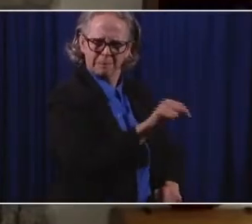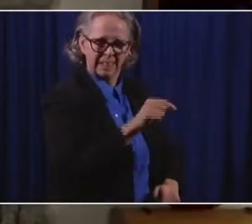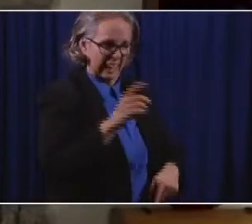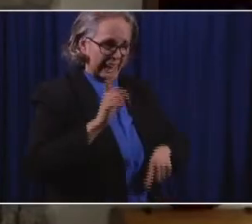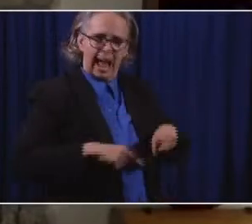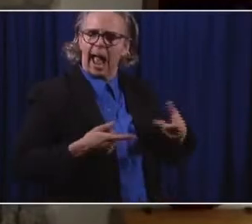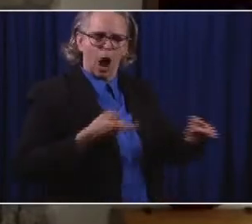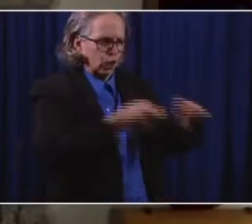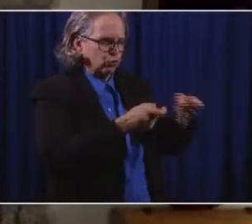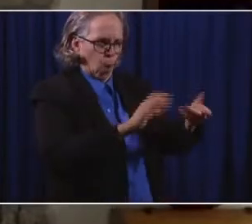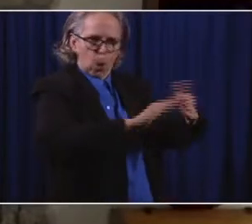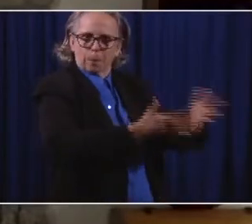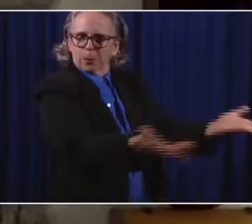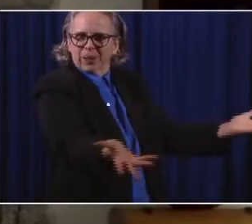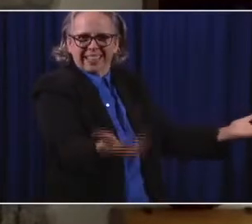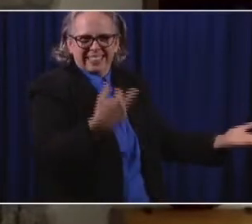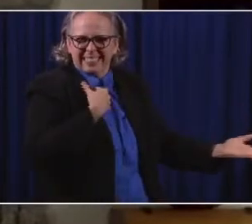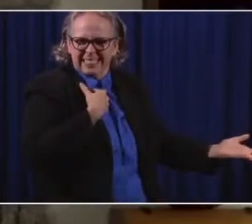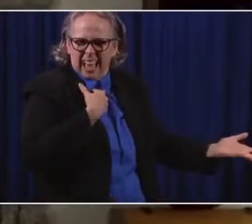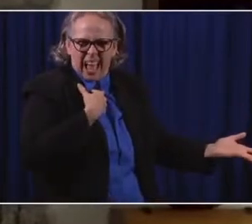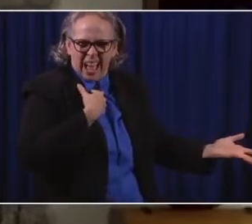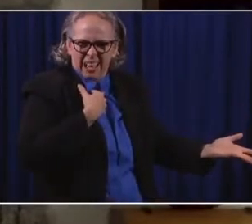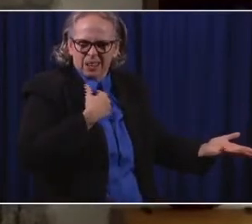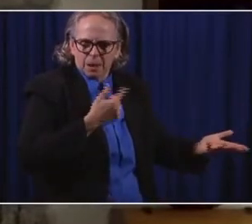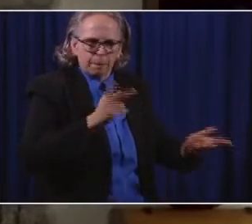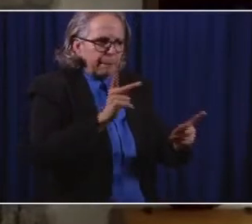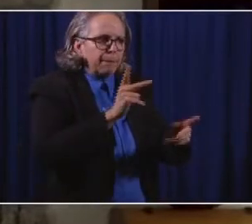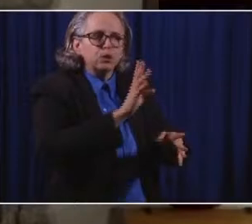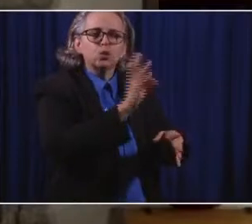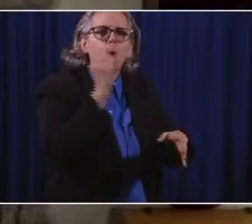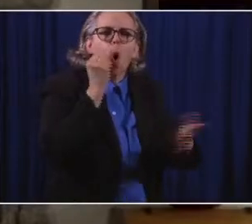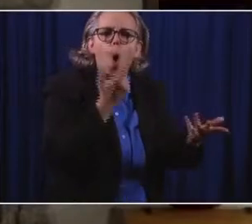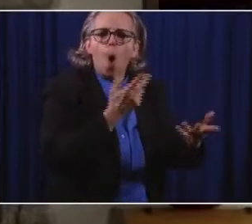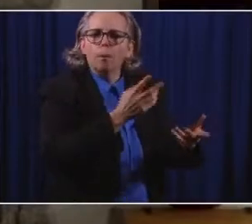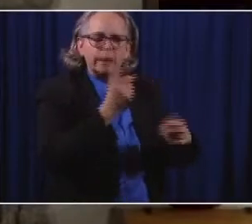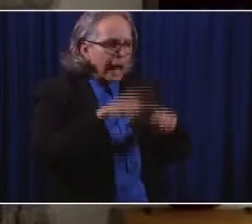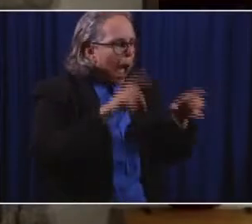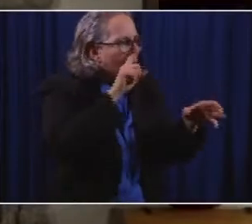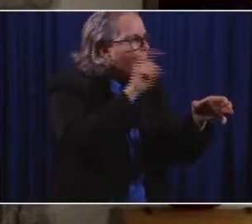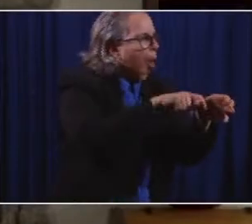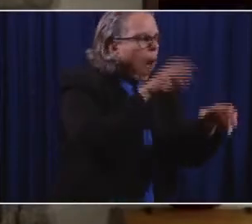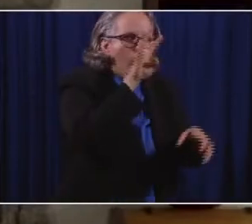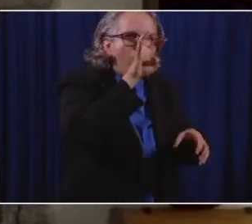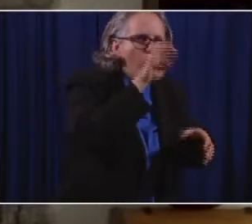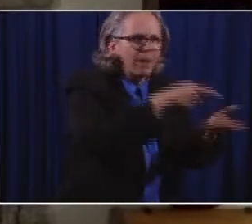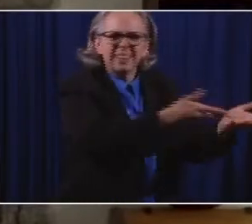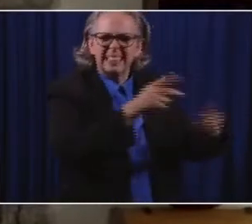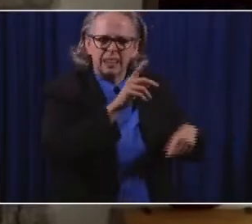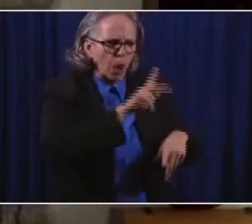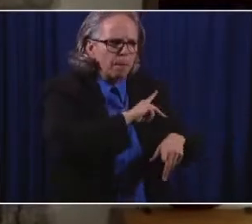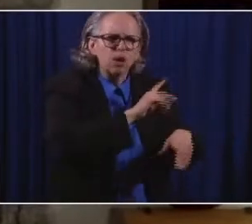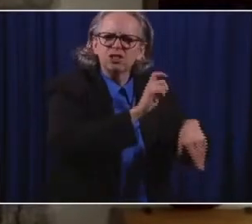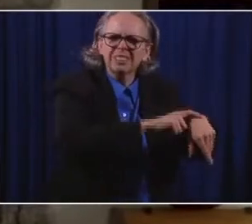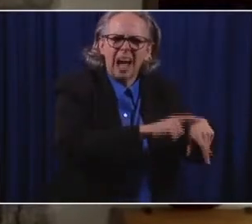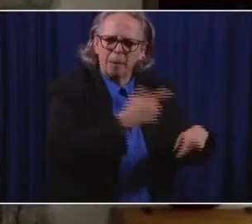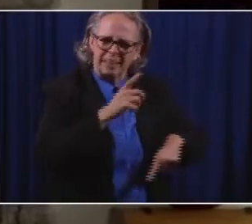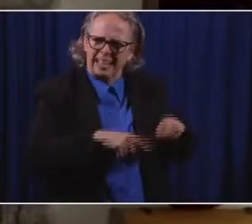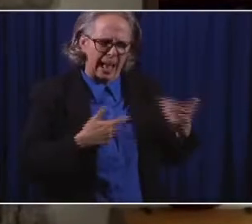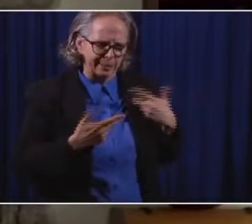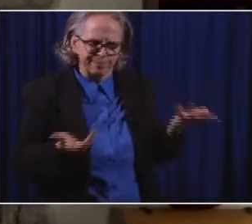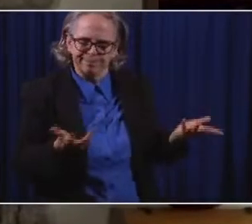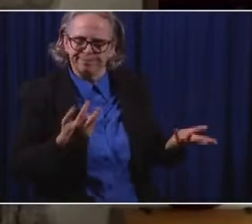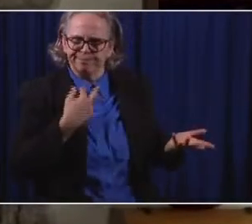their own home, what they do in their personal time, those things. That's where